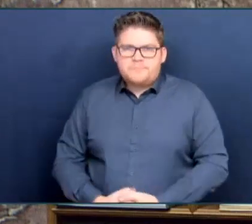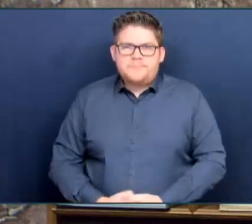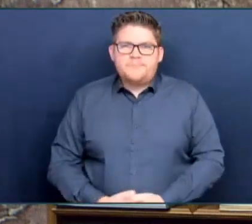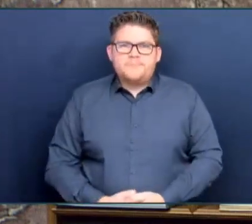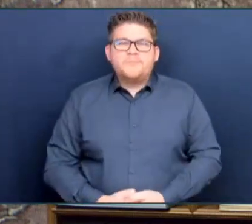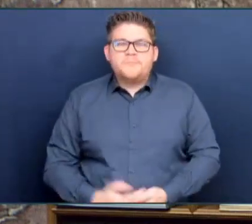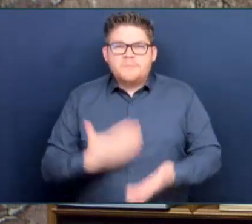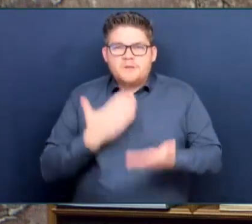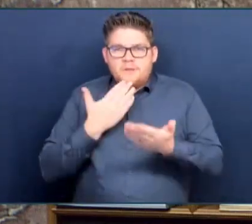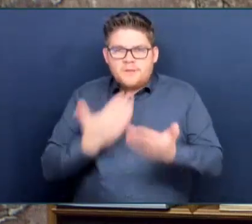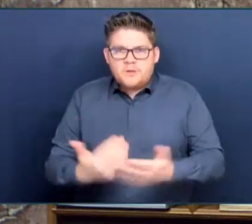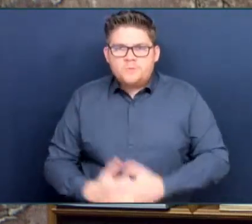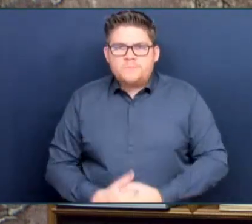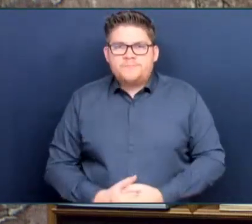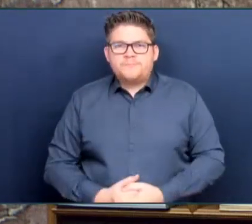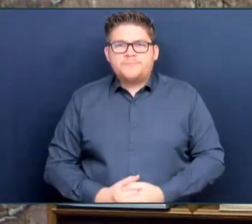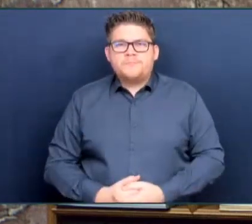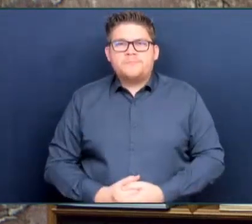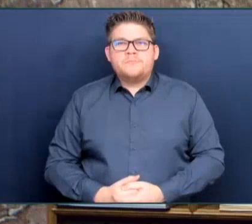Surrey.